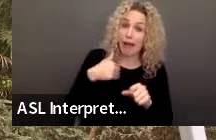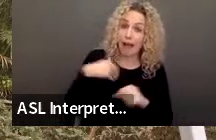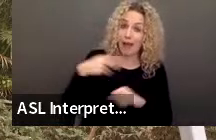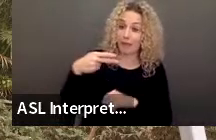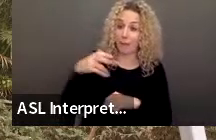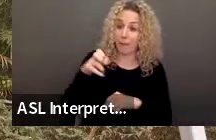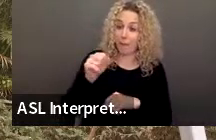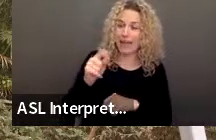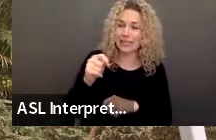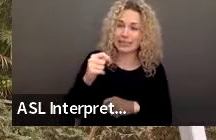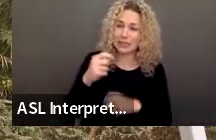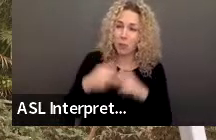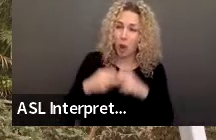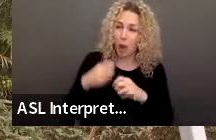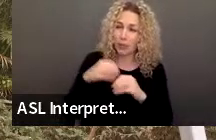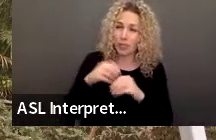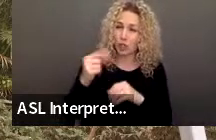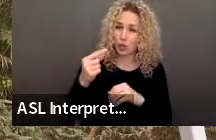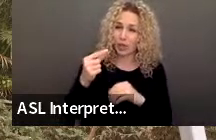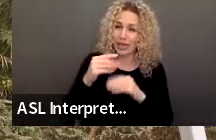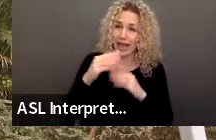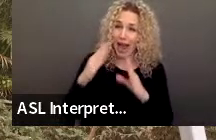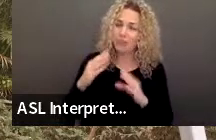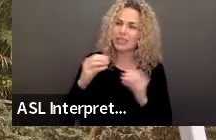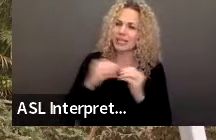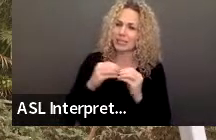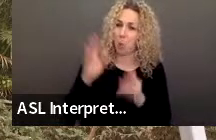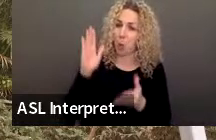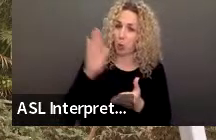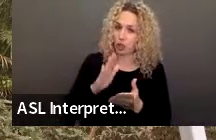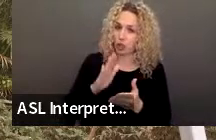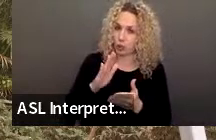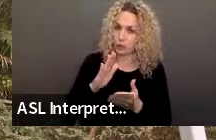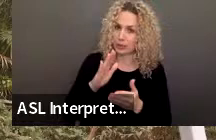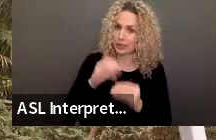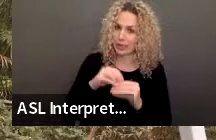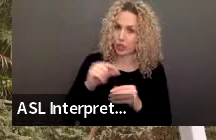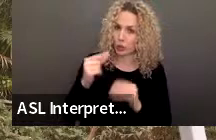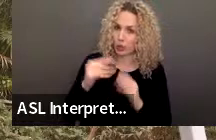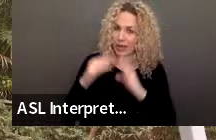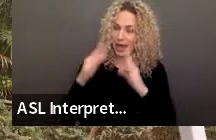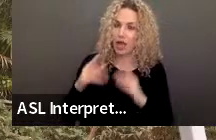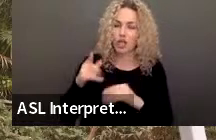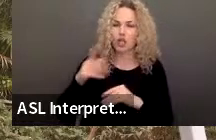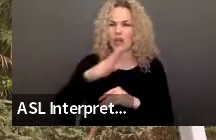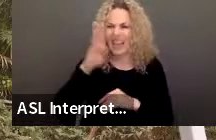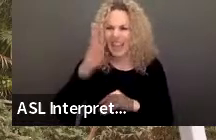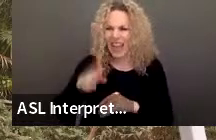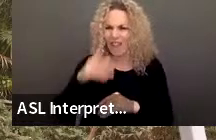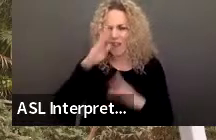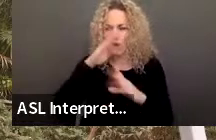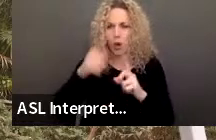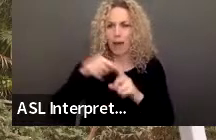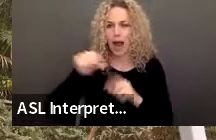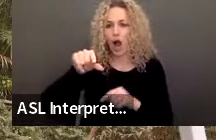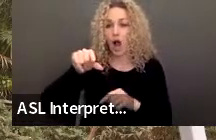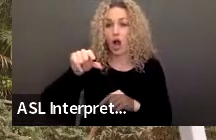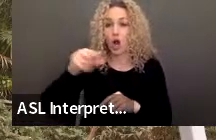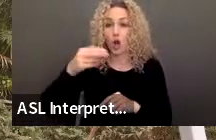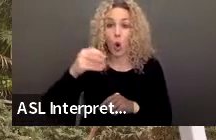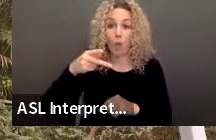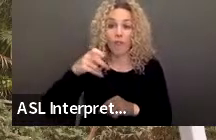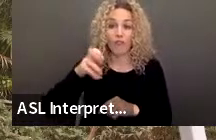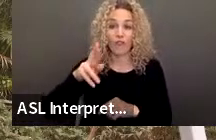in a greenhouse, certainly they are reduced. And what we all love about this is you never, ever have to worry about gopher damage when you're